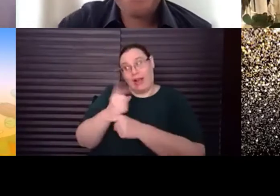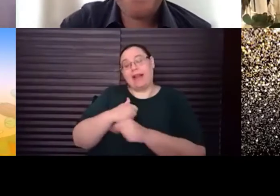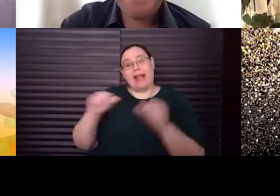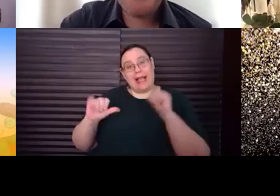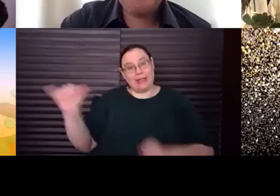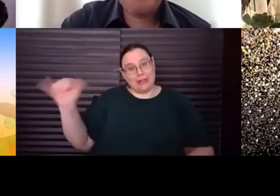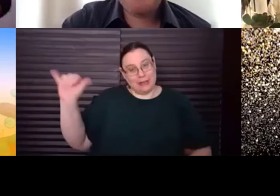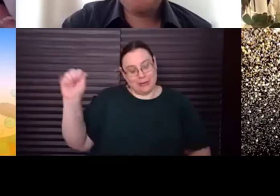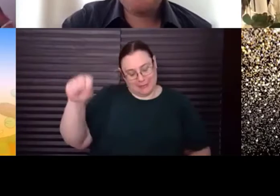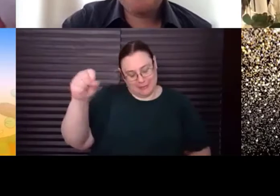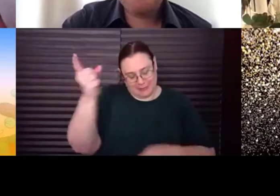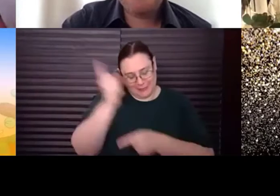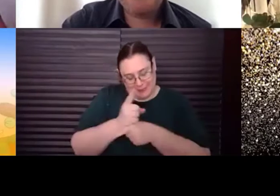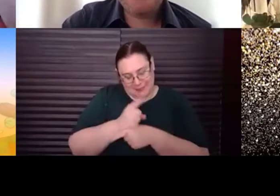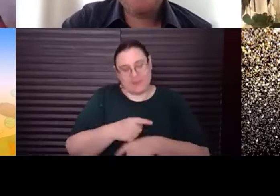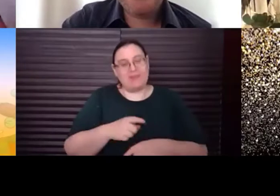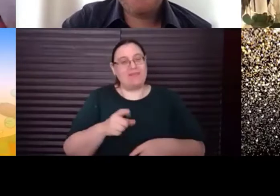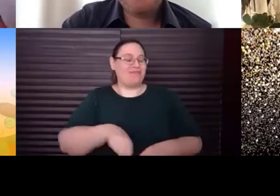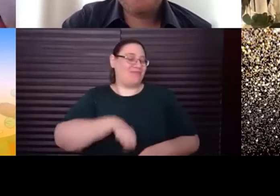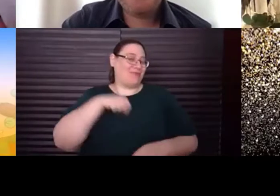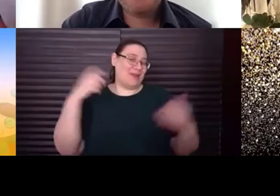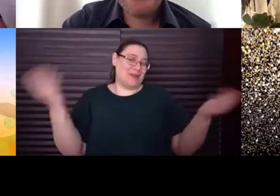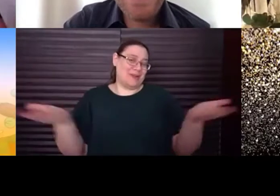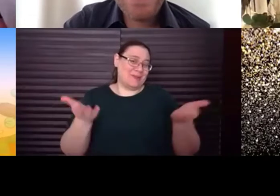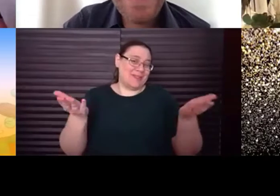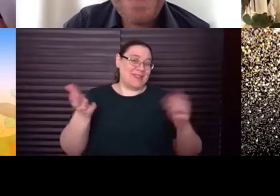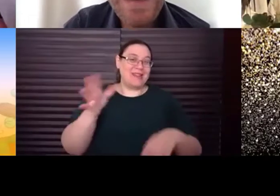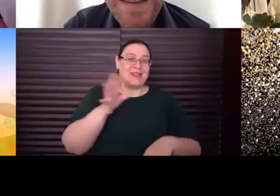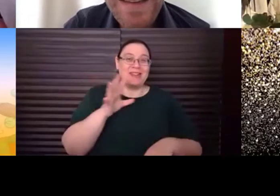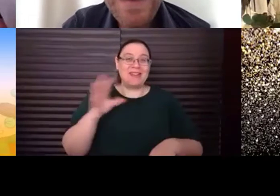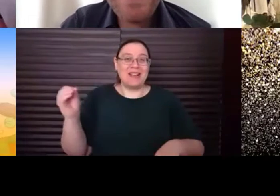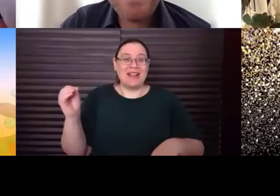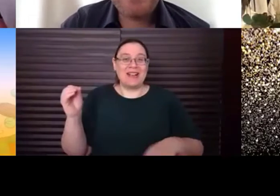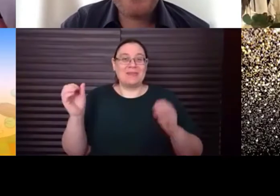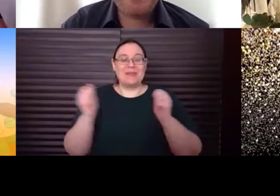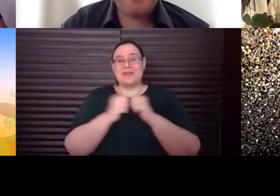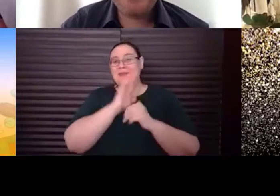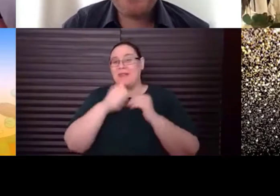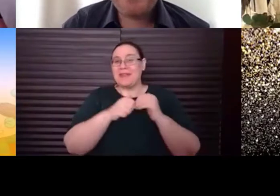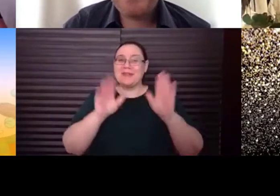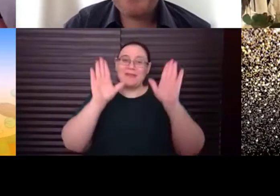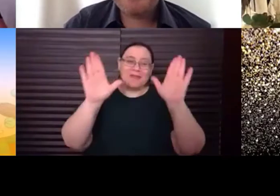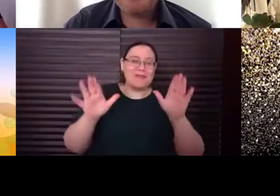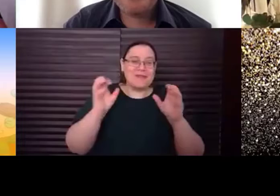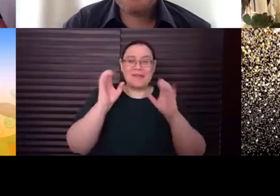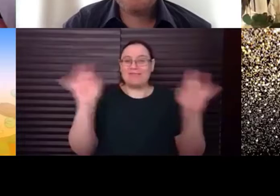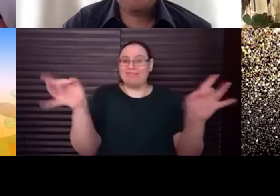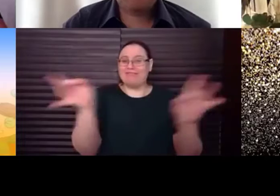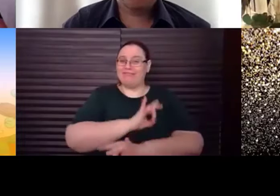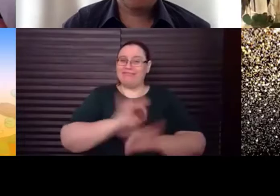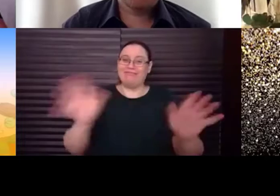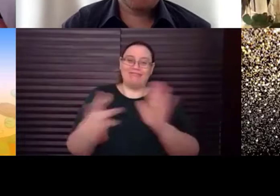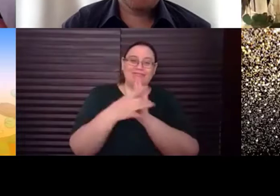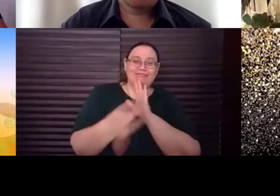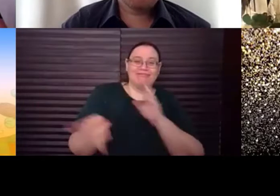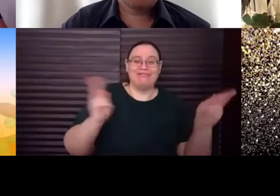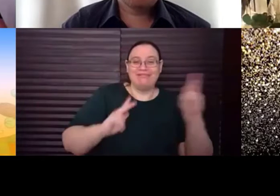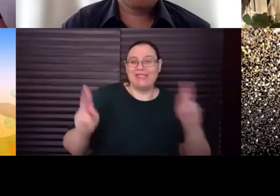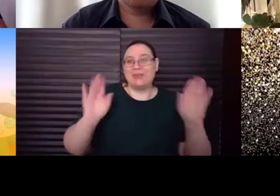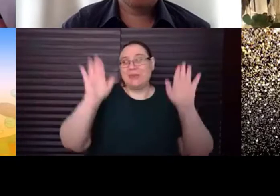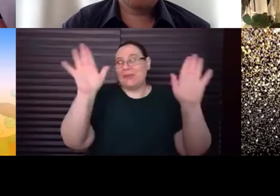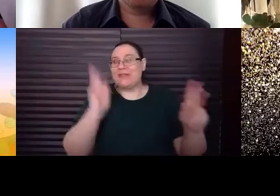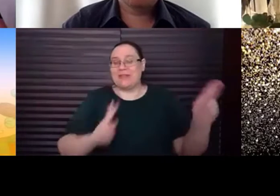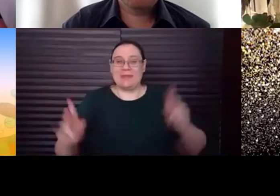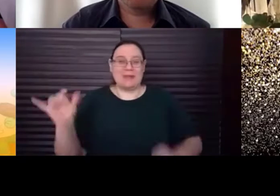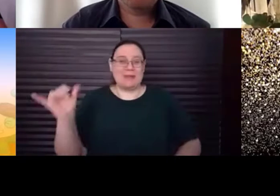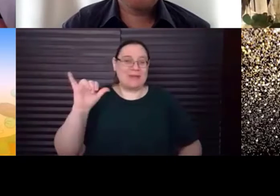too. I'm just very proud to be here and be with all these wonderful and amazingly talented individuals and wonderful people as well,